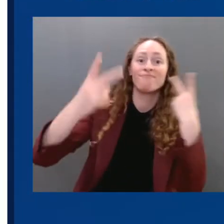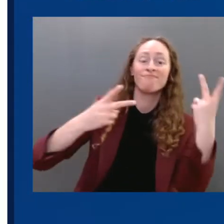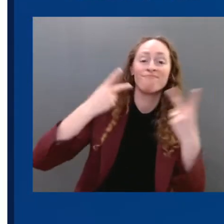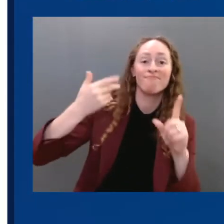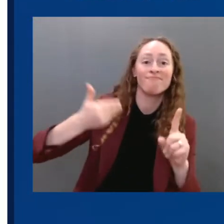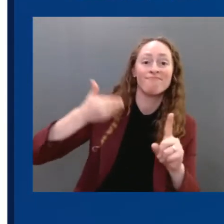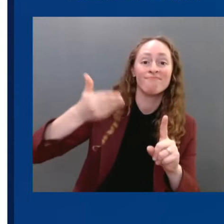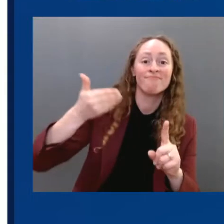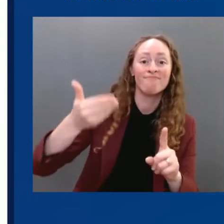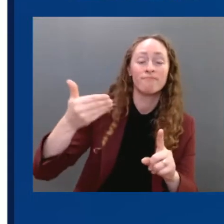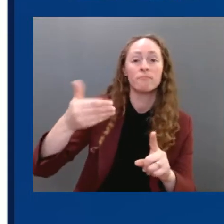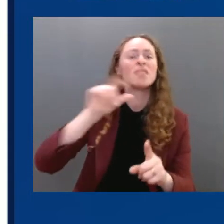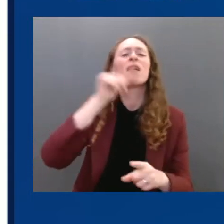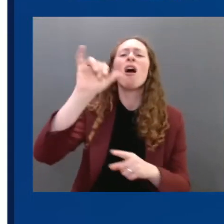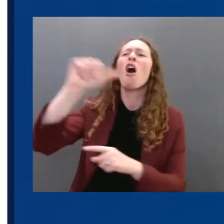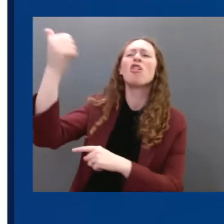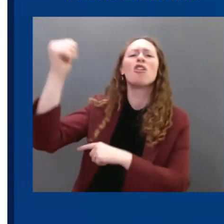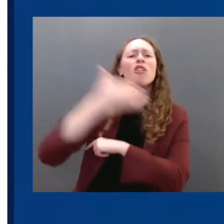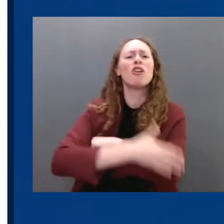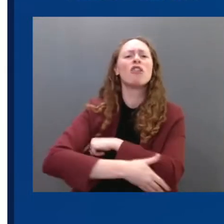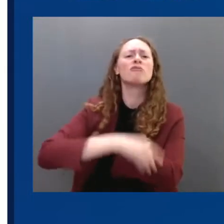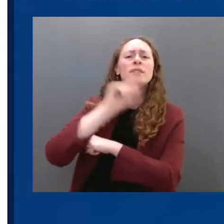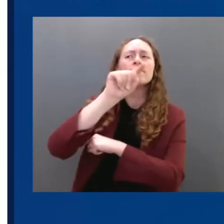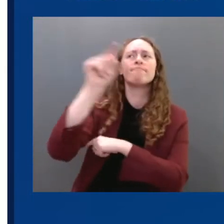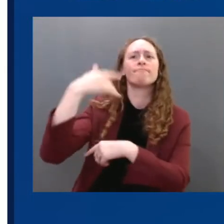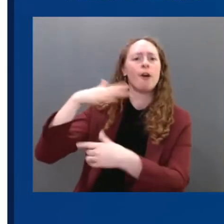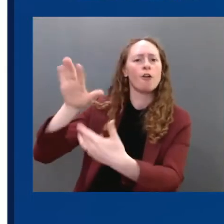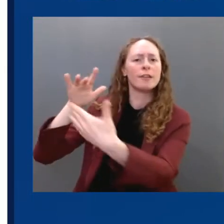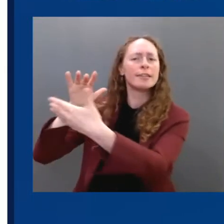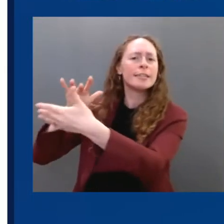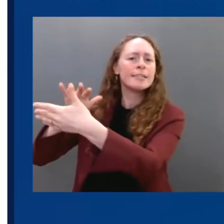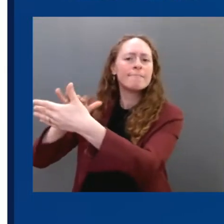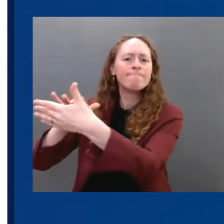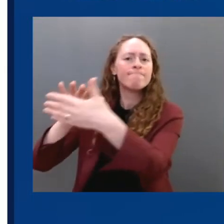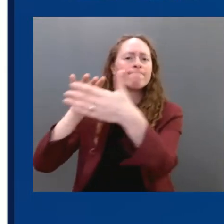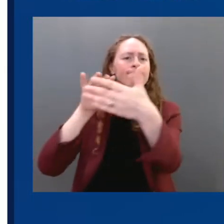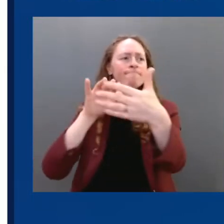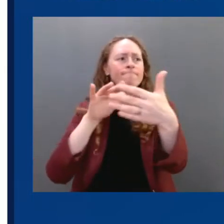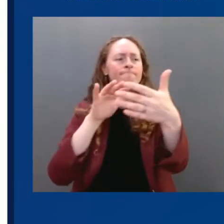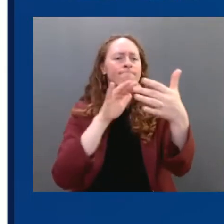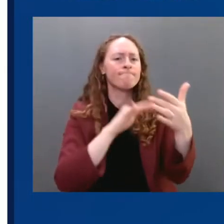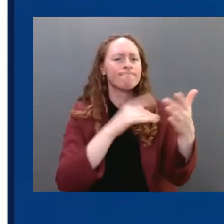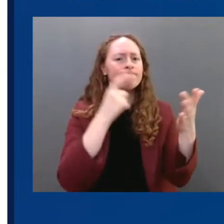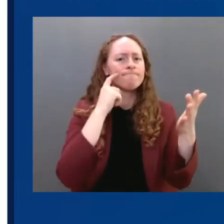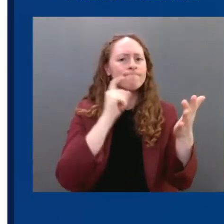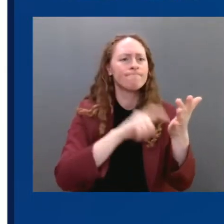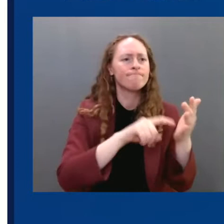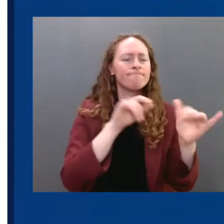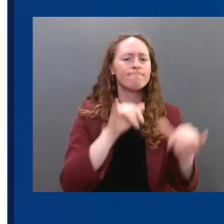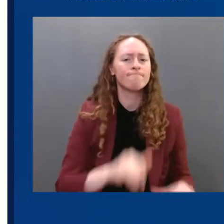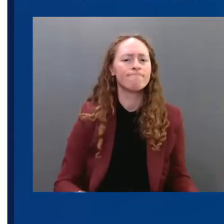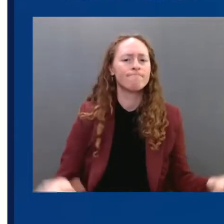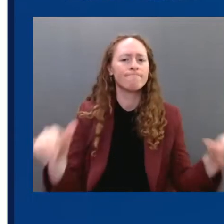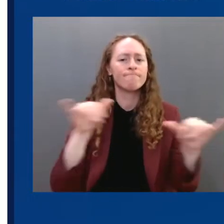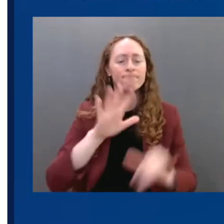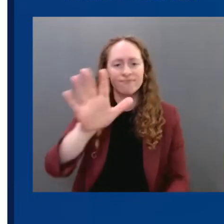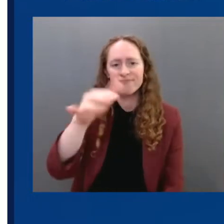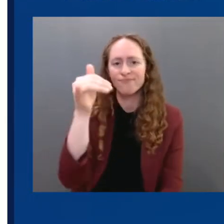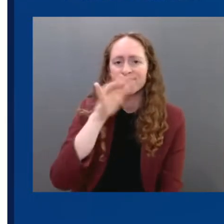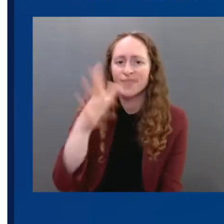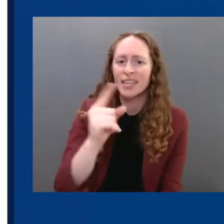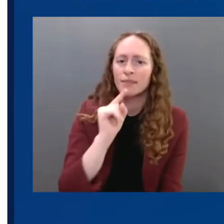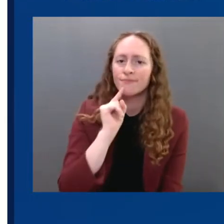doesn't appear to be associated with greater disease severity or hospitalizations compared to the most